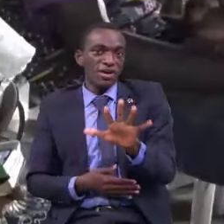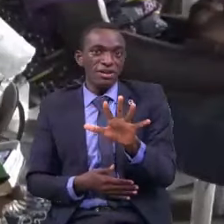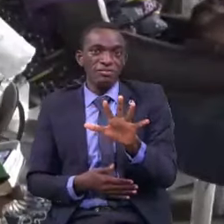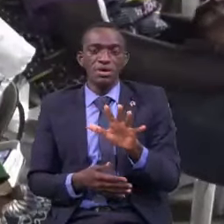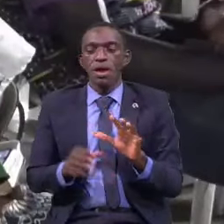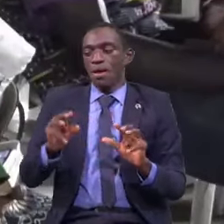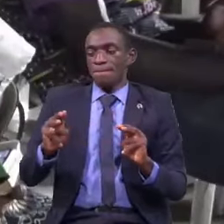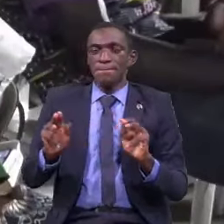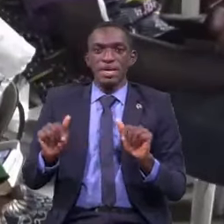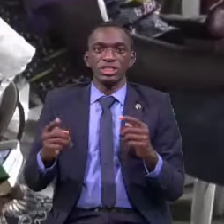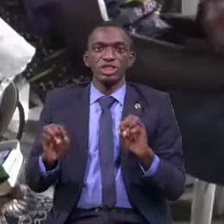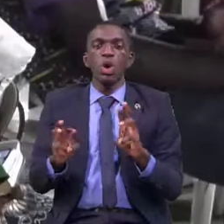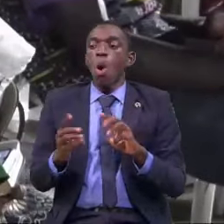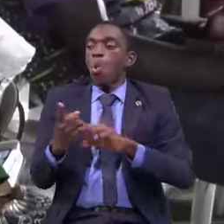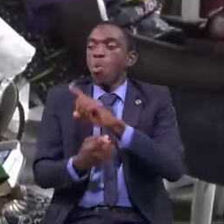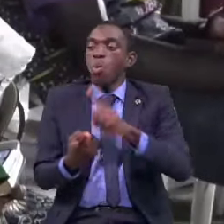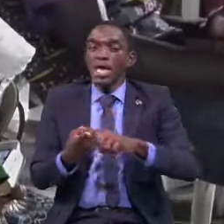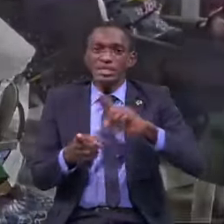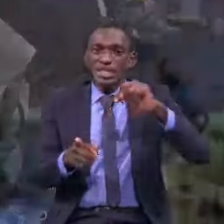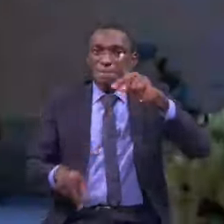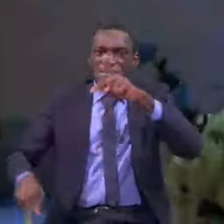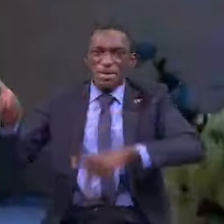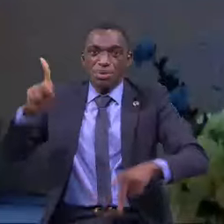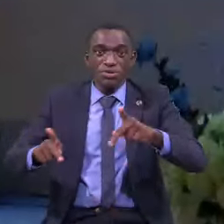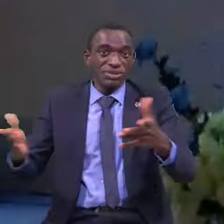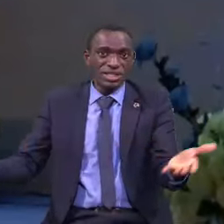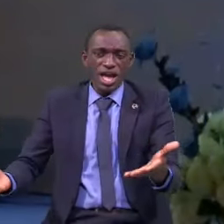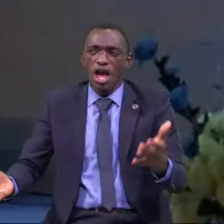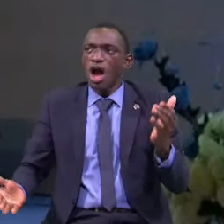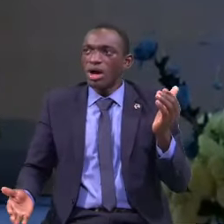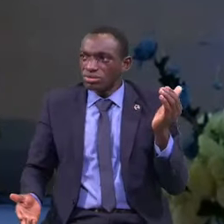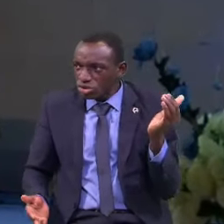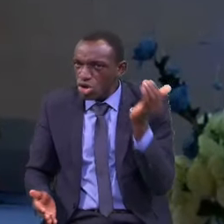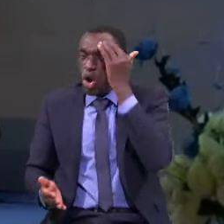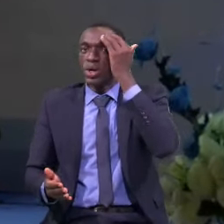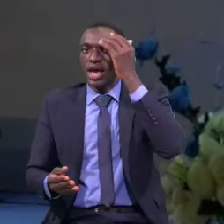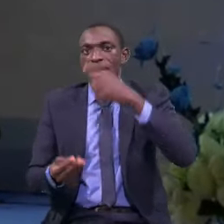the men of that place had knowledge of him,